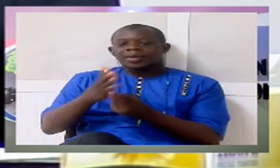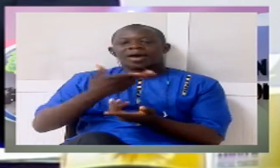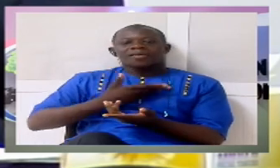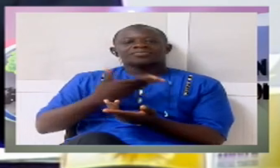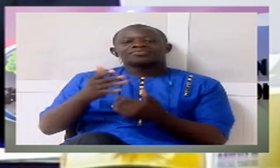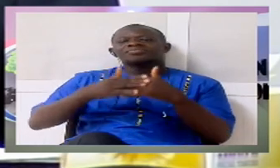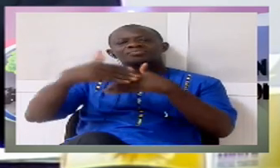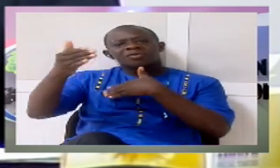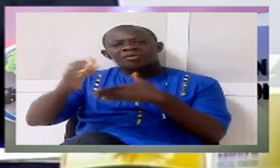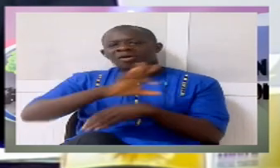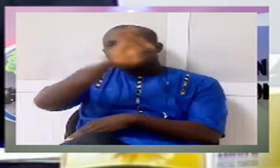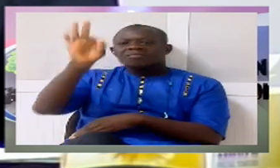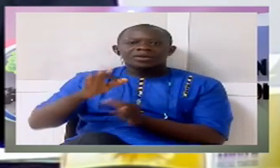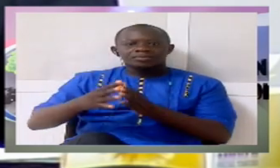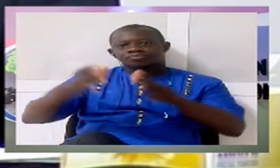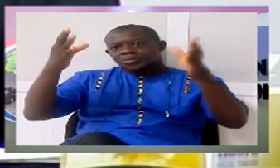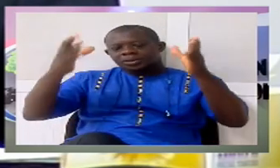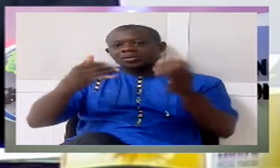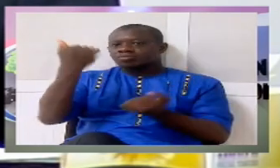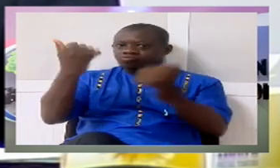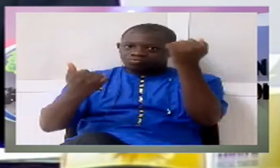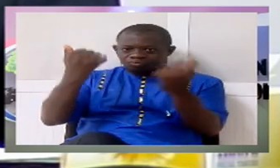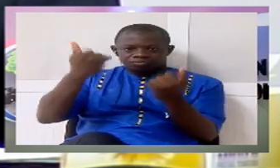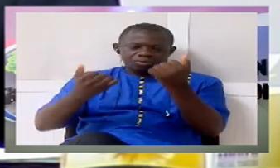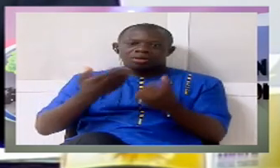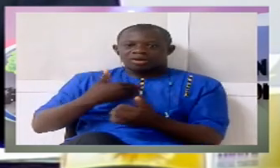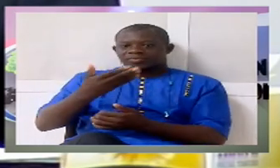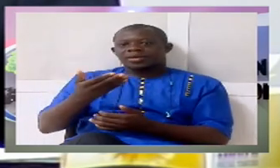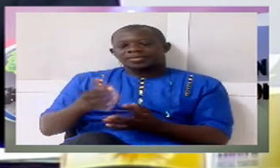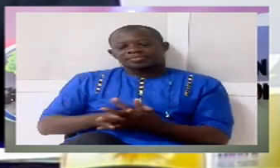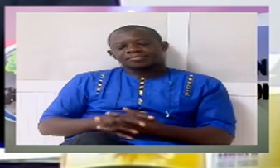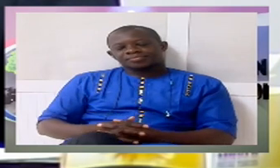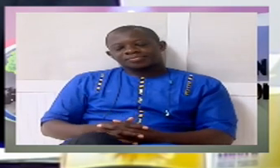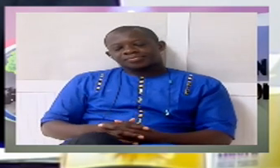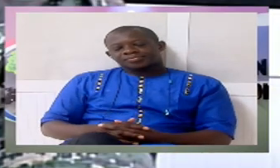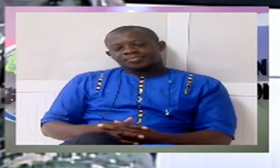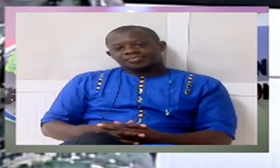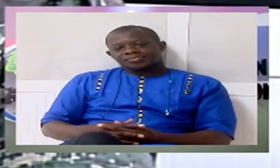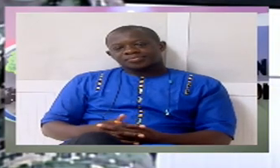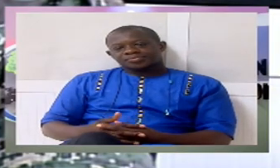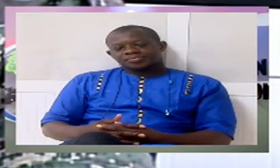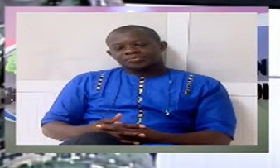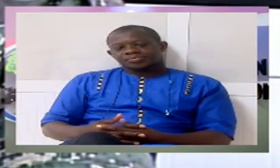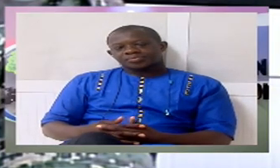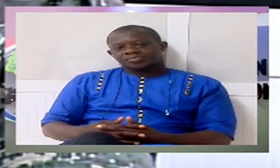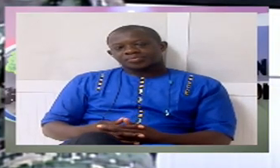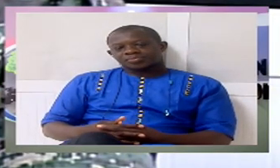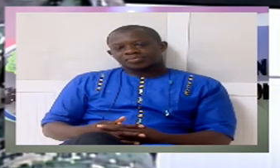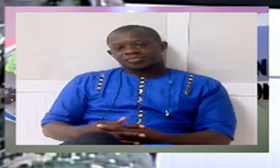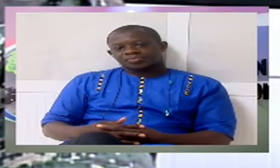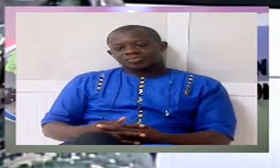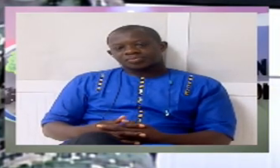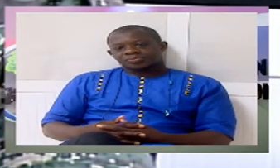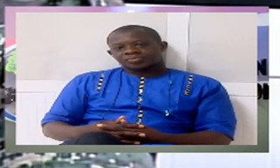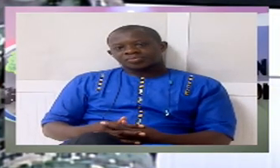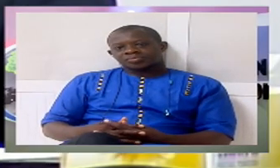really very big vehicles. Ak tamit né dafa am moto yu mak yo xamné modé and ci convoy bi.